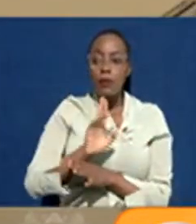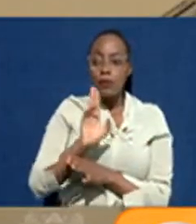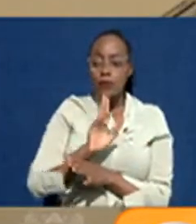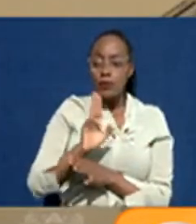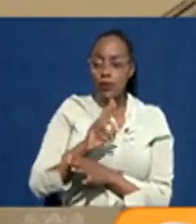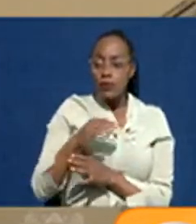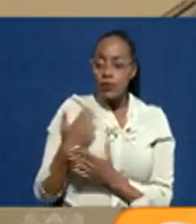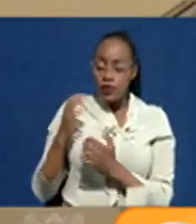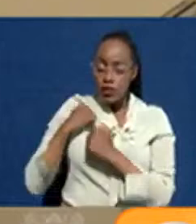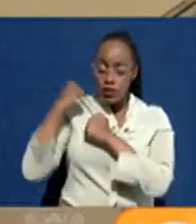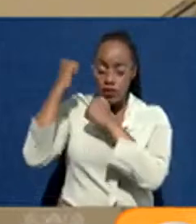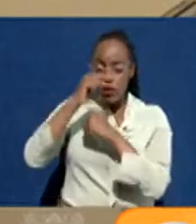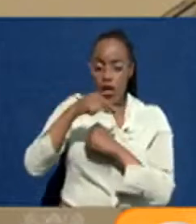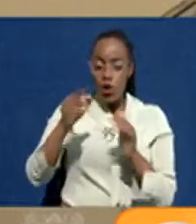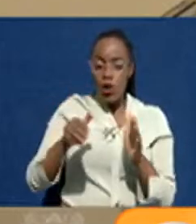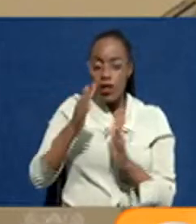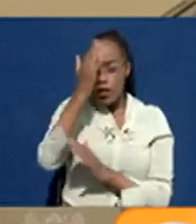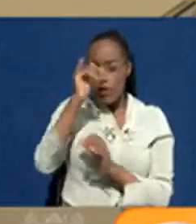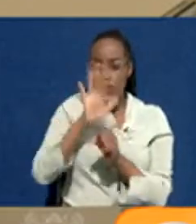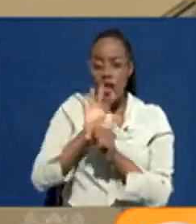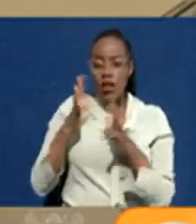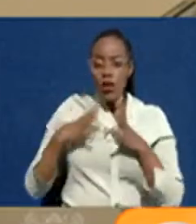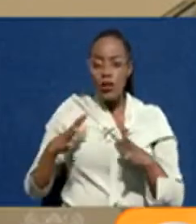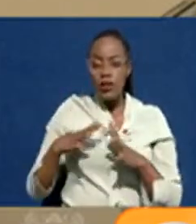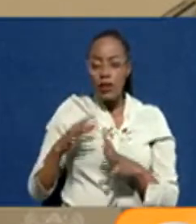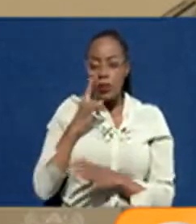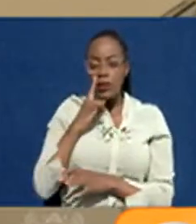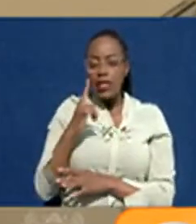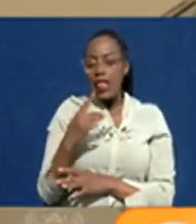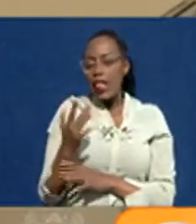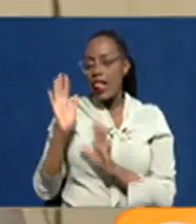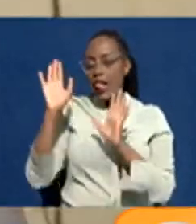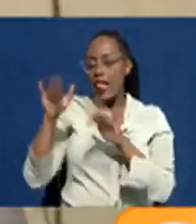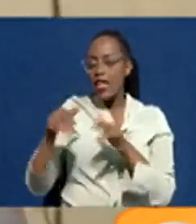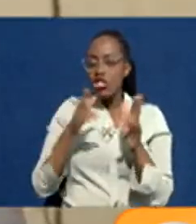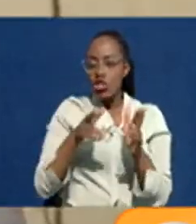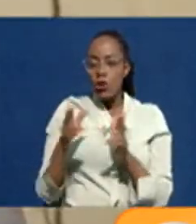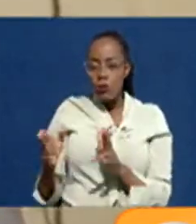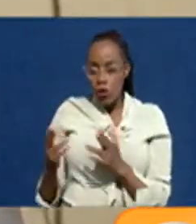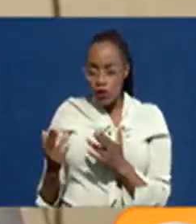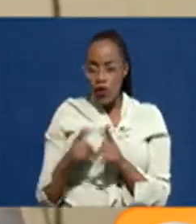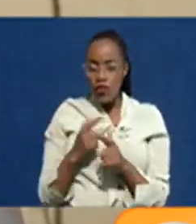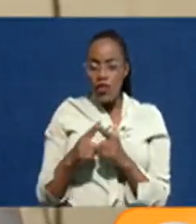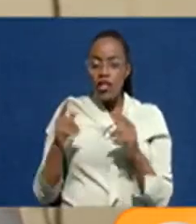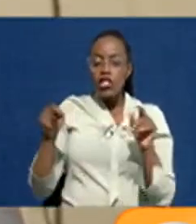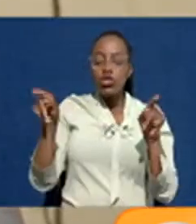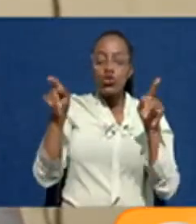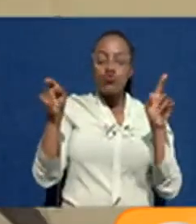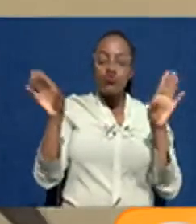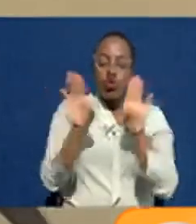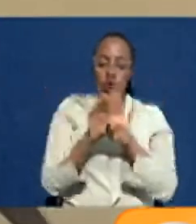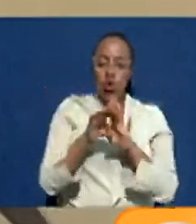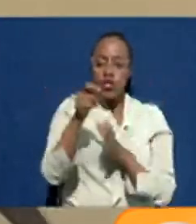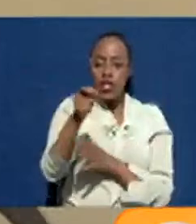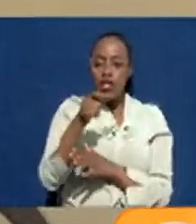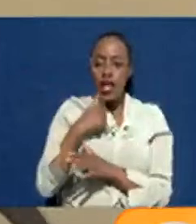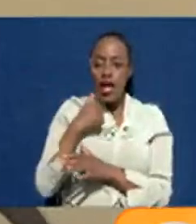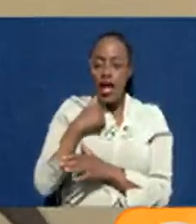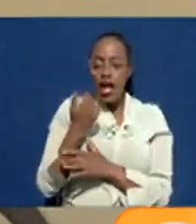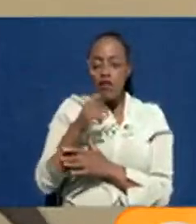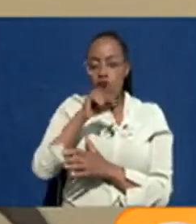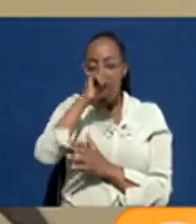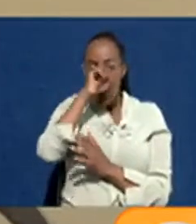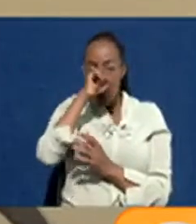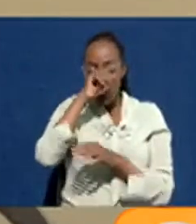nets correctly, because most of the people take these bed nets and you find them in gardens. Close the windows in the evening. There are mosquito repellents